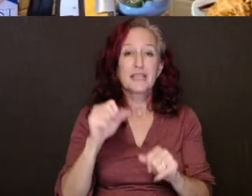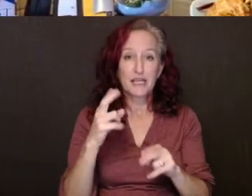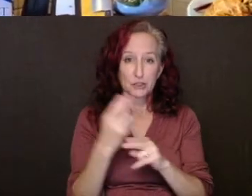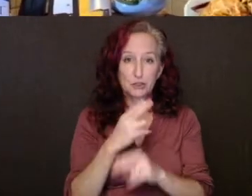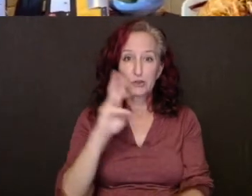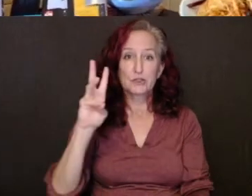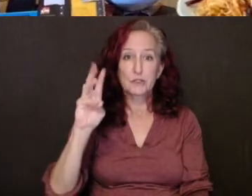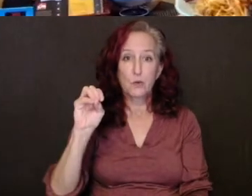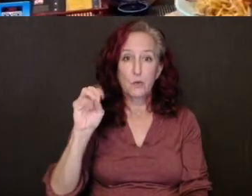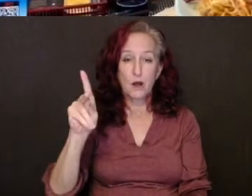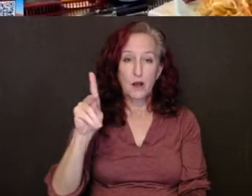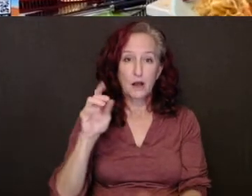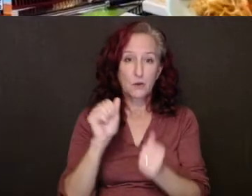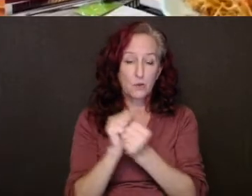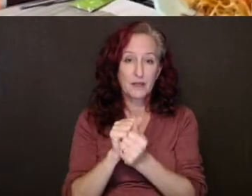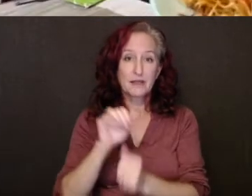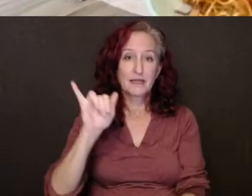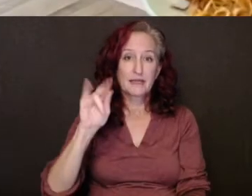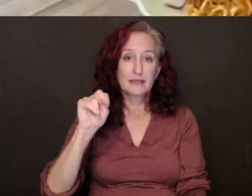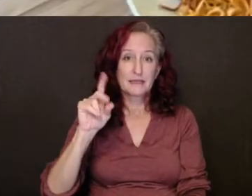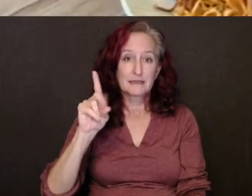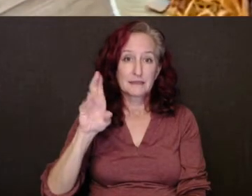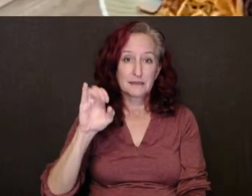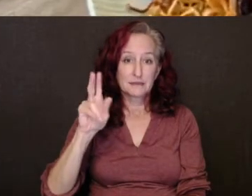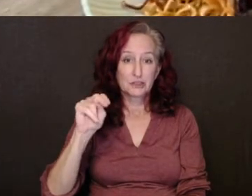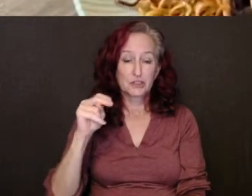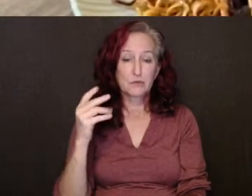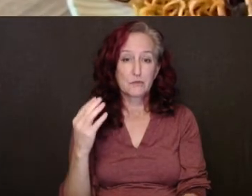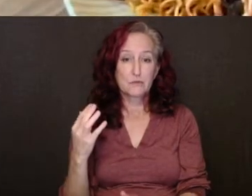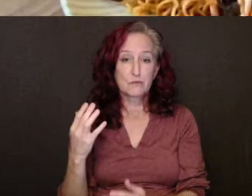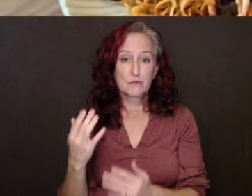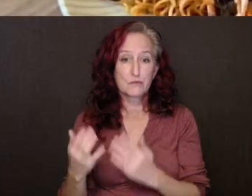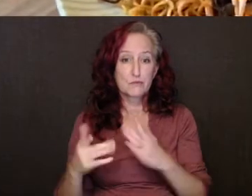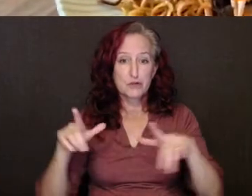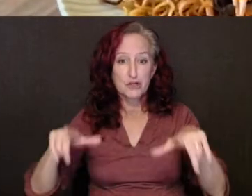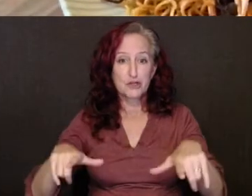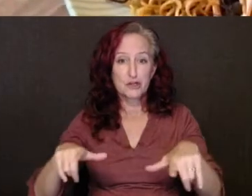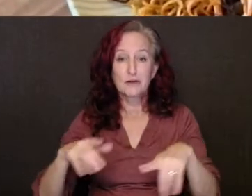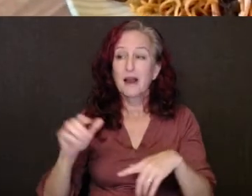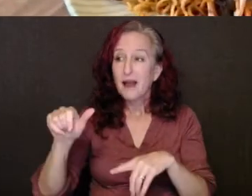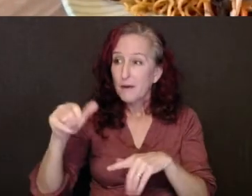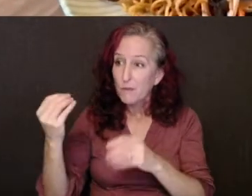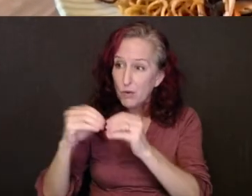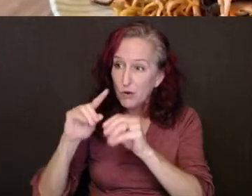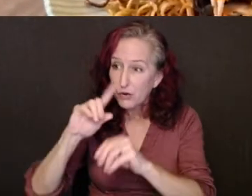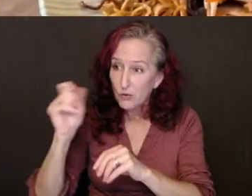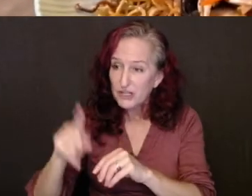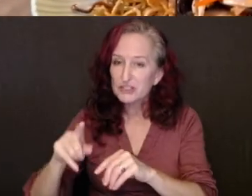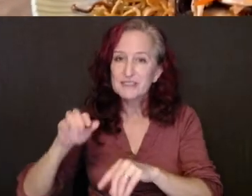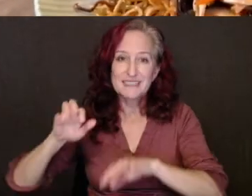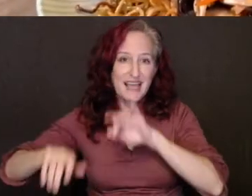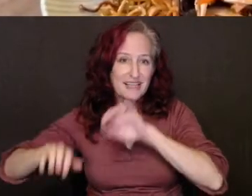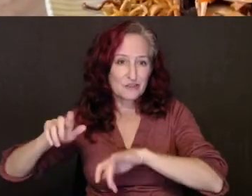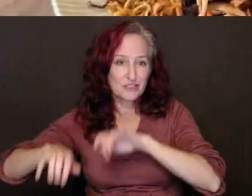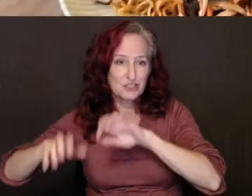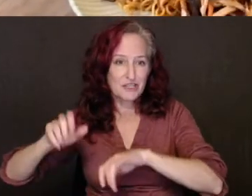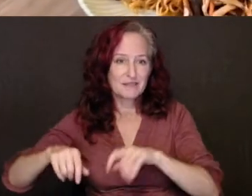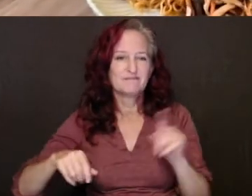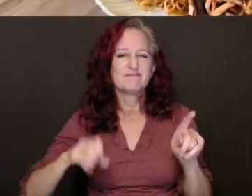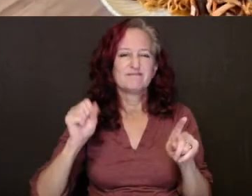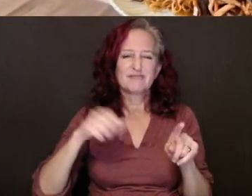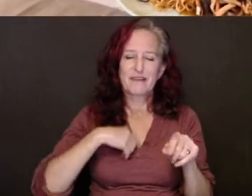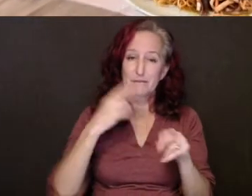dish that you're good. Well, thank you so much, Chef. I need to run to my next session, but and